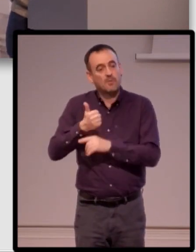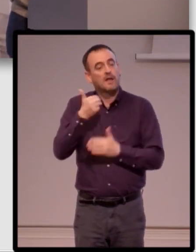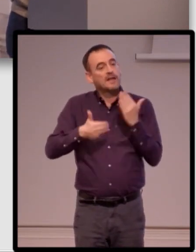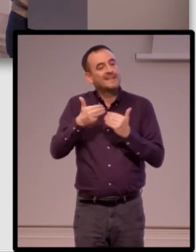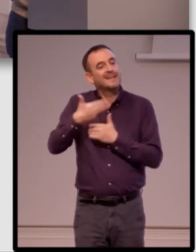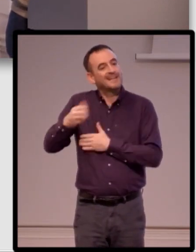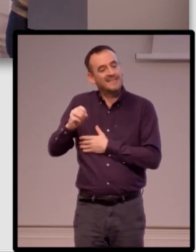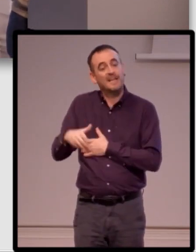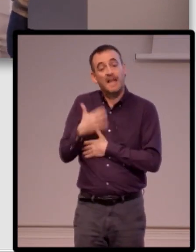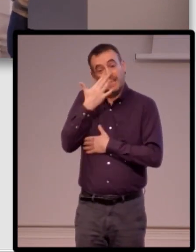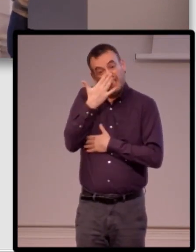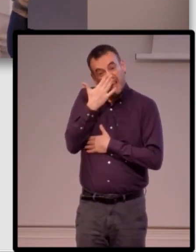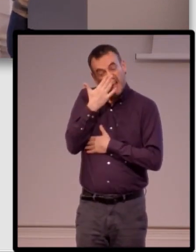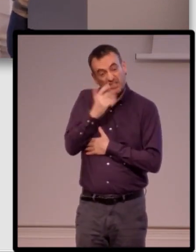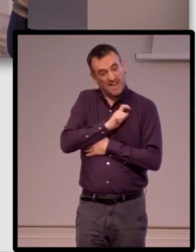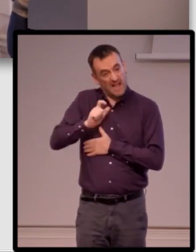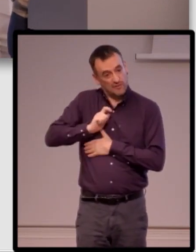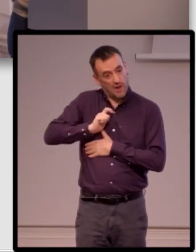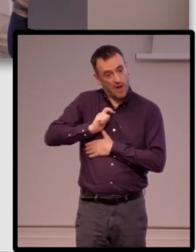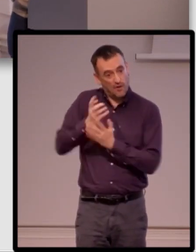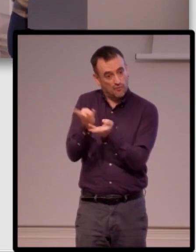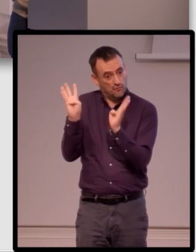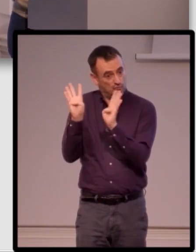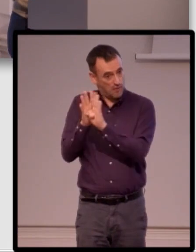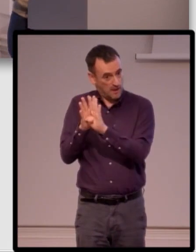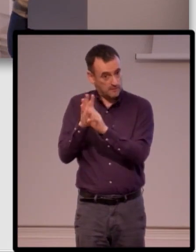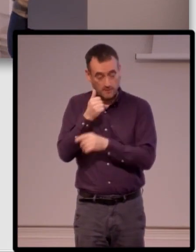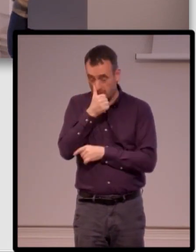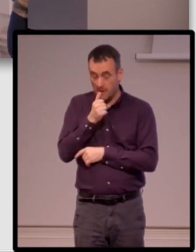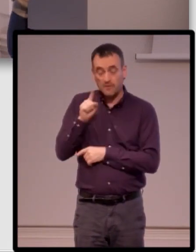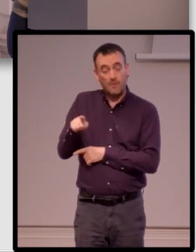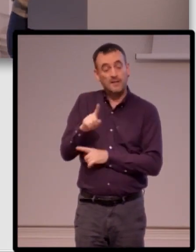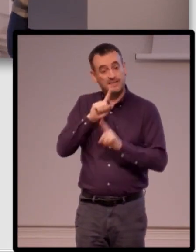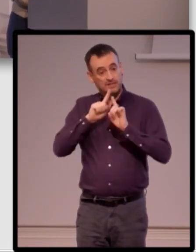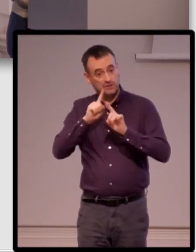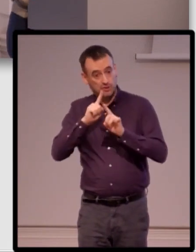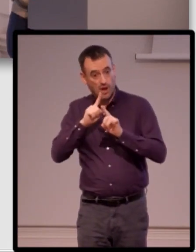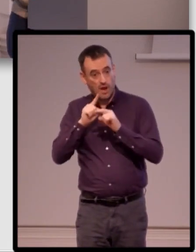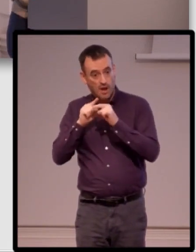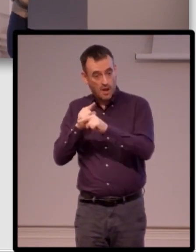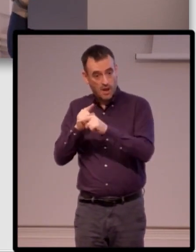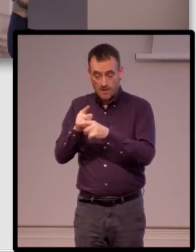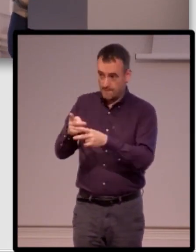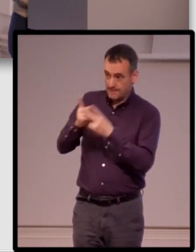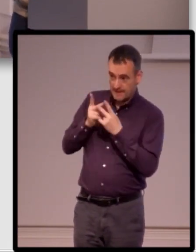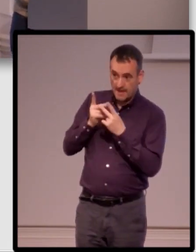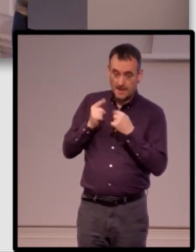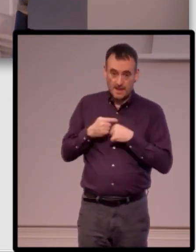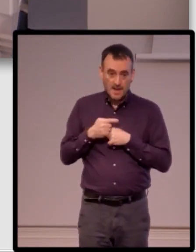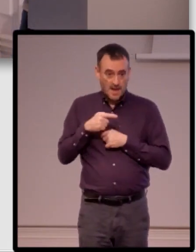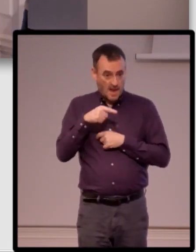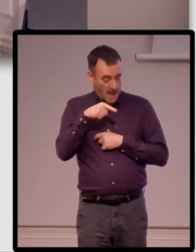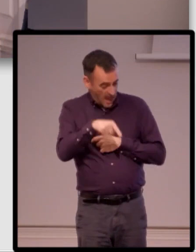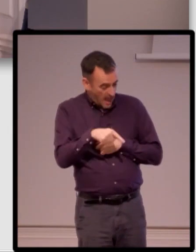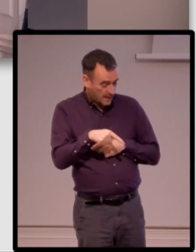in 1990. So recalling the ward teachers' visits, one interviewee told me, I used to pretend I was asleep. You're 14 years old and gluing bits